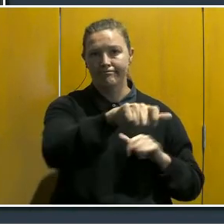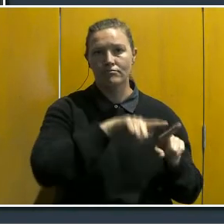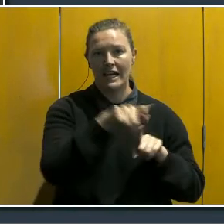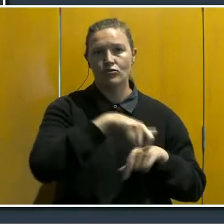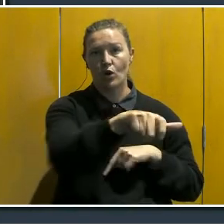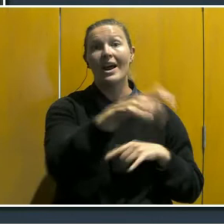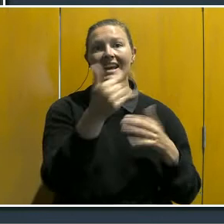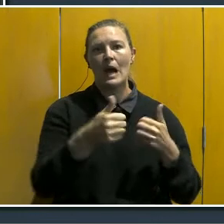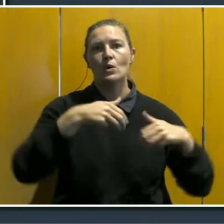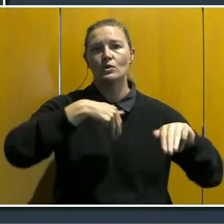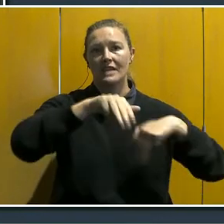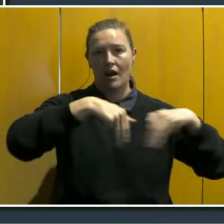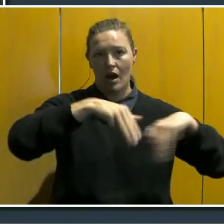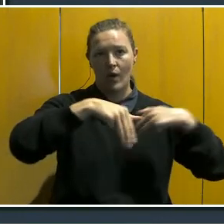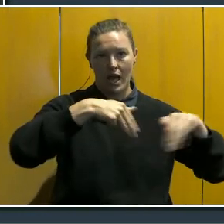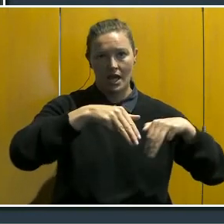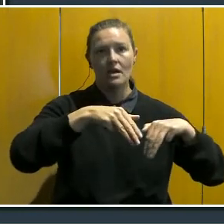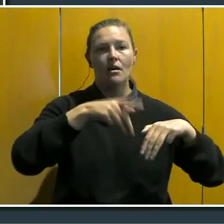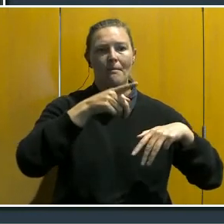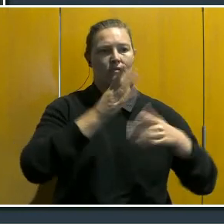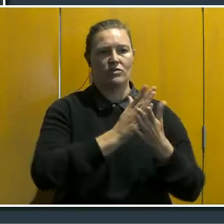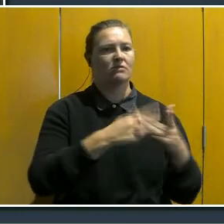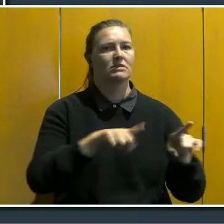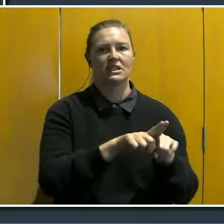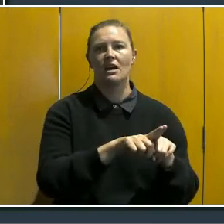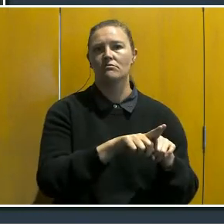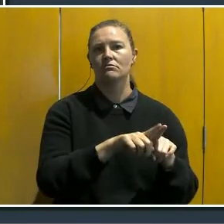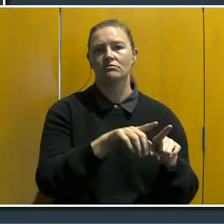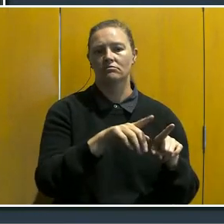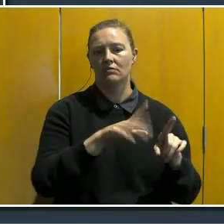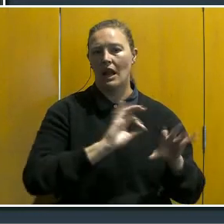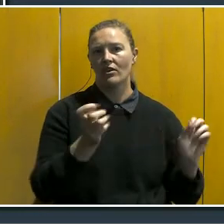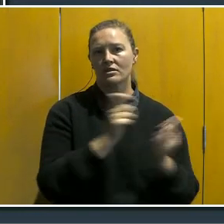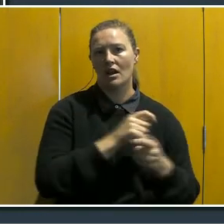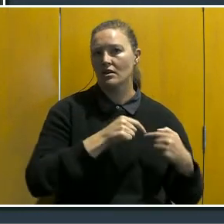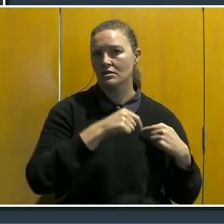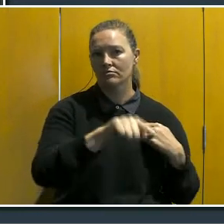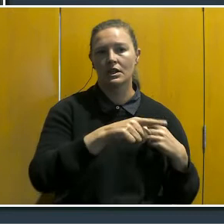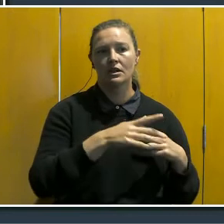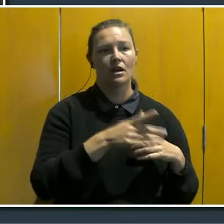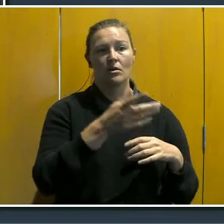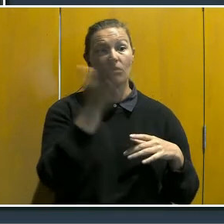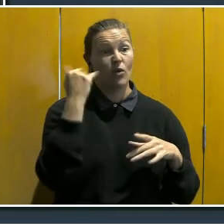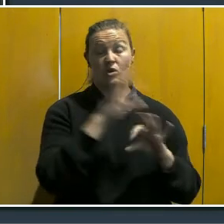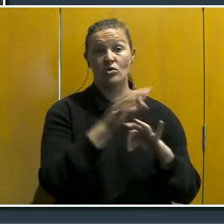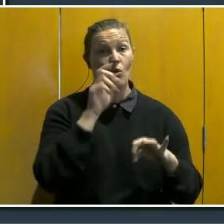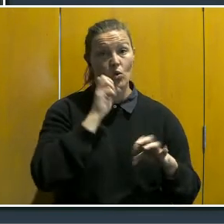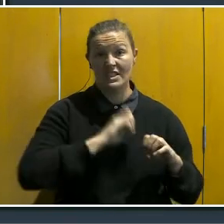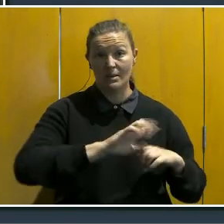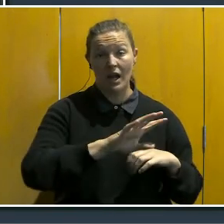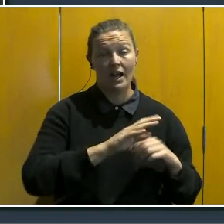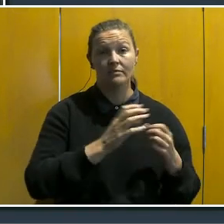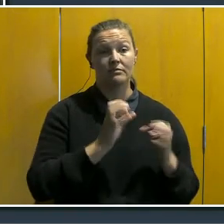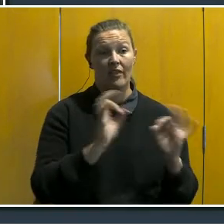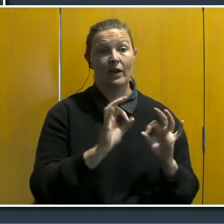being a state highway, nothing has changed. There was no reticulated water supply. We had to